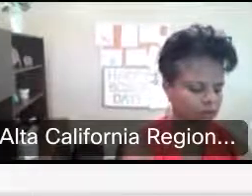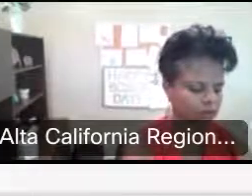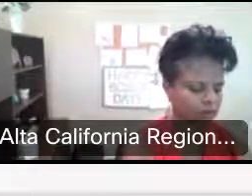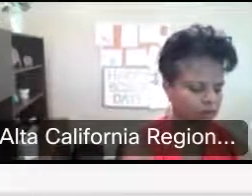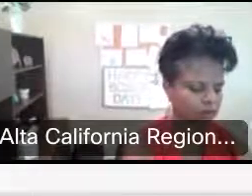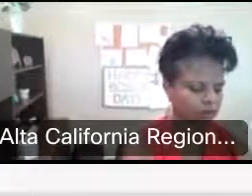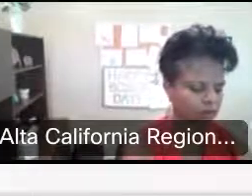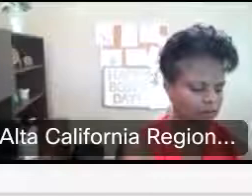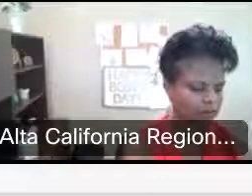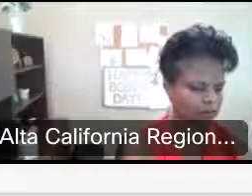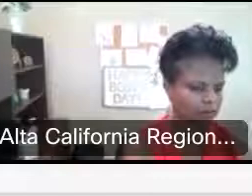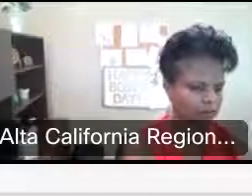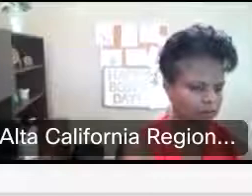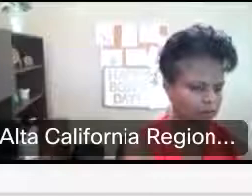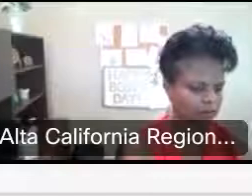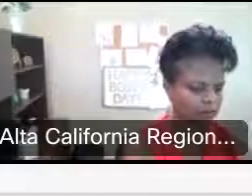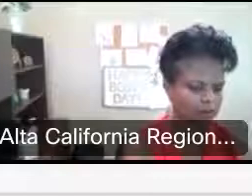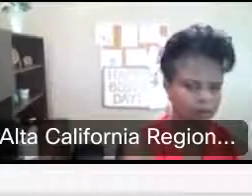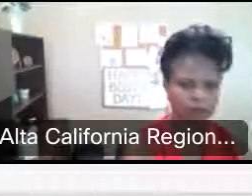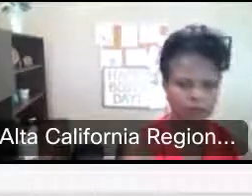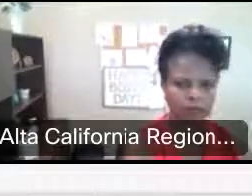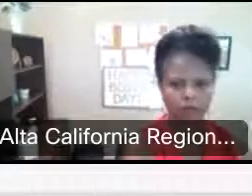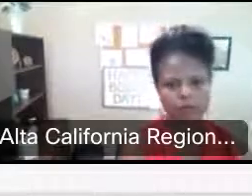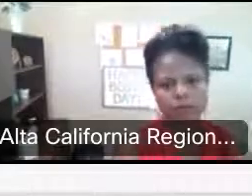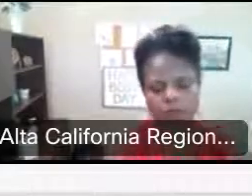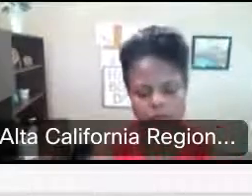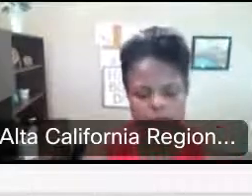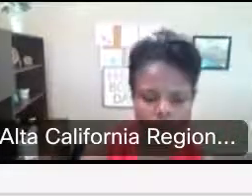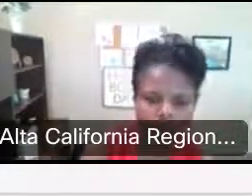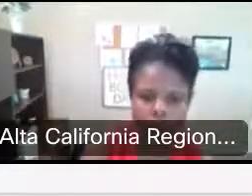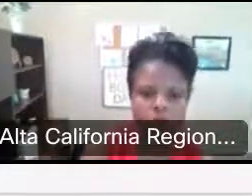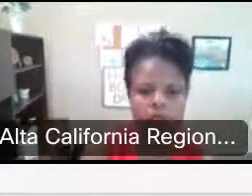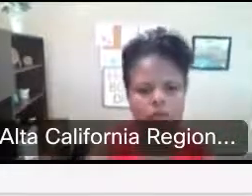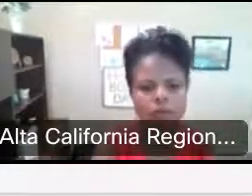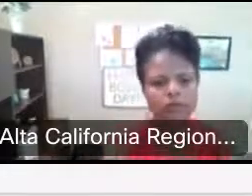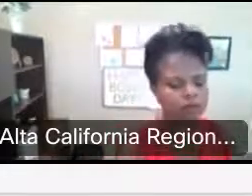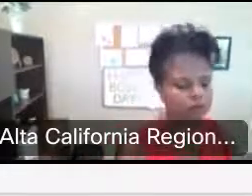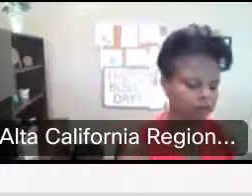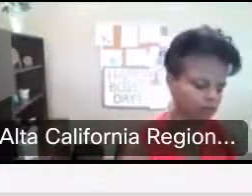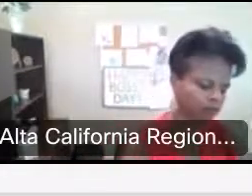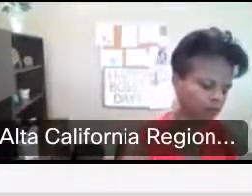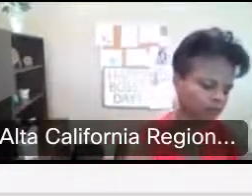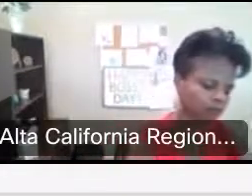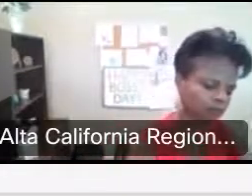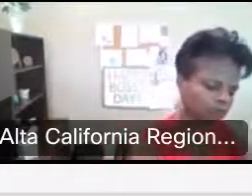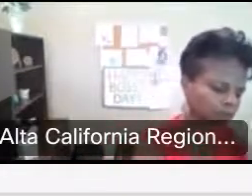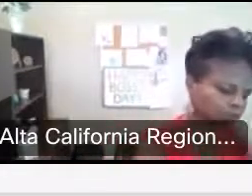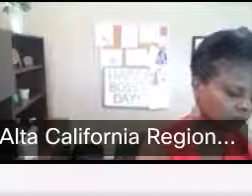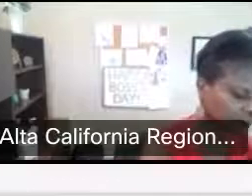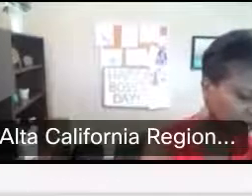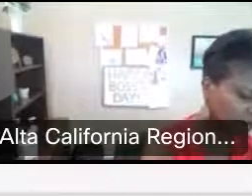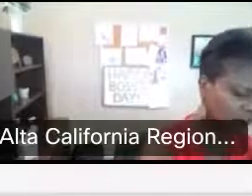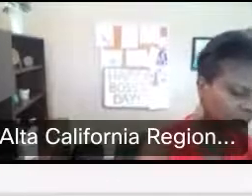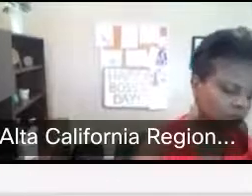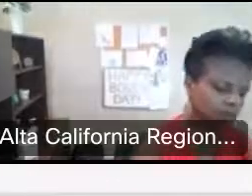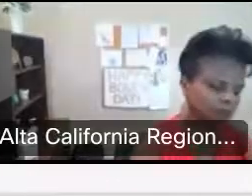documentation error. Many of you are aware that we have such a huge amount of medication error special incident reports that